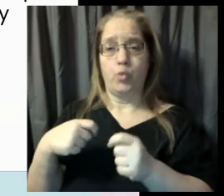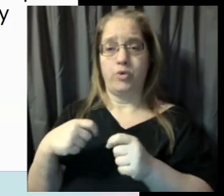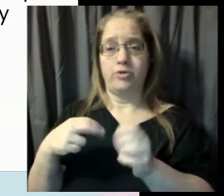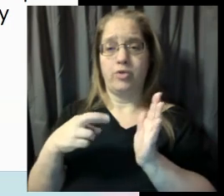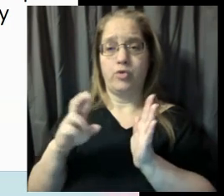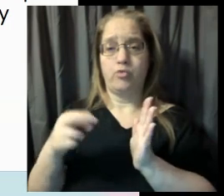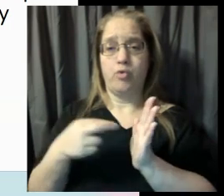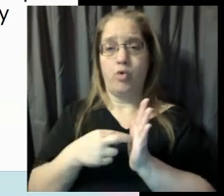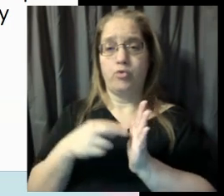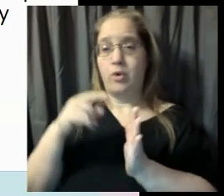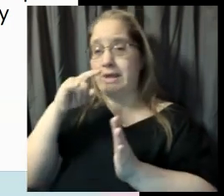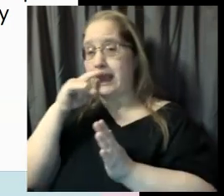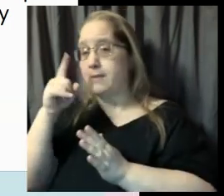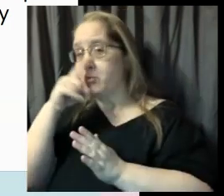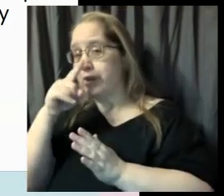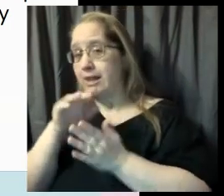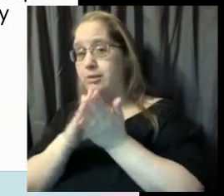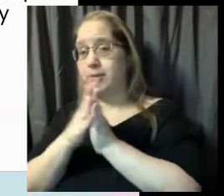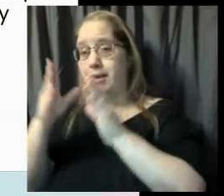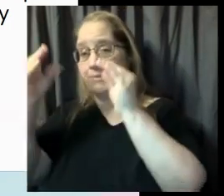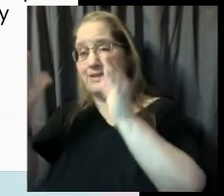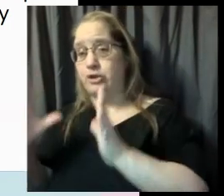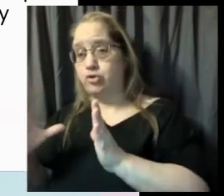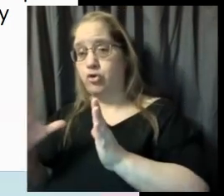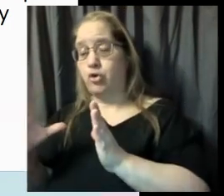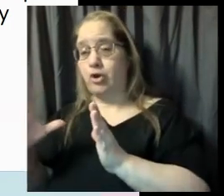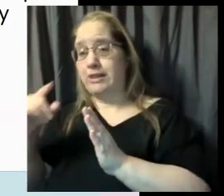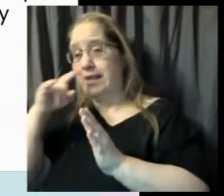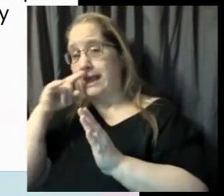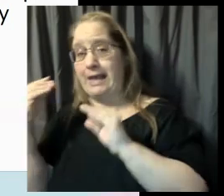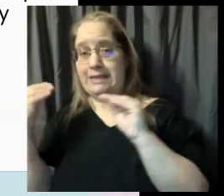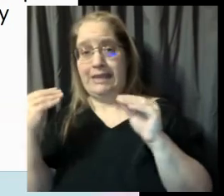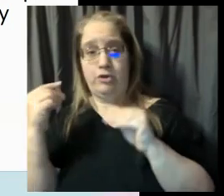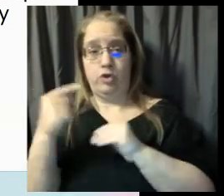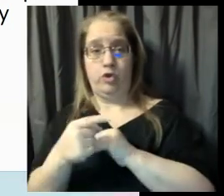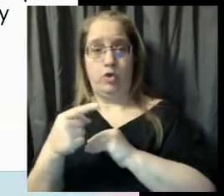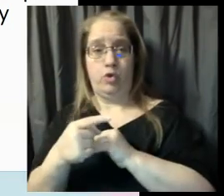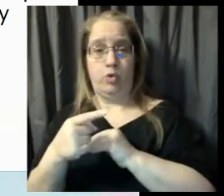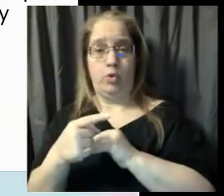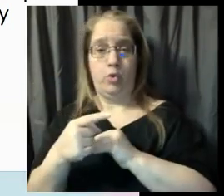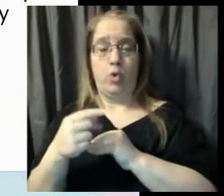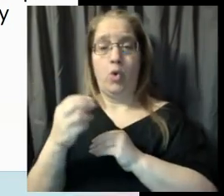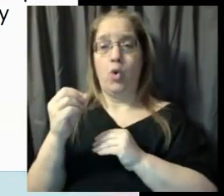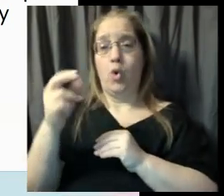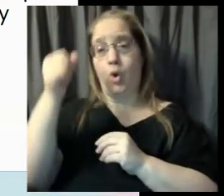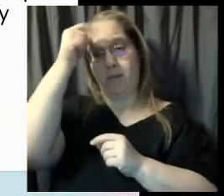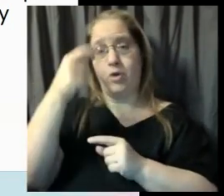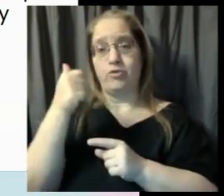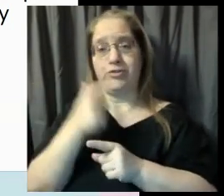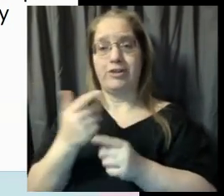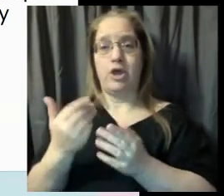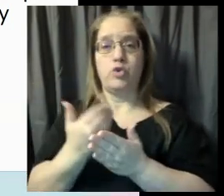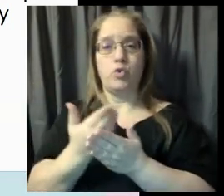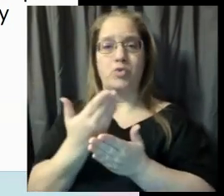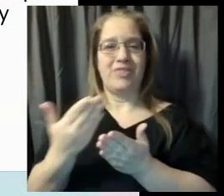to be the teacher, and then have them teach you or their siblings a newly learned concept.